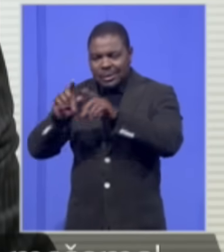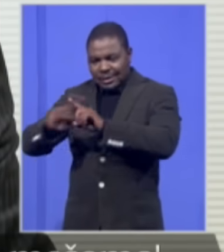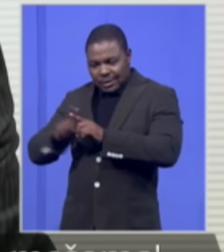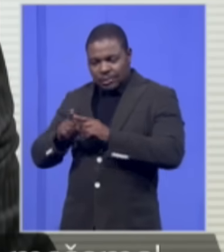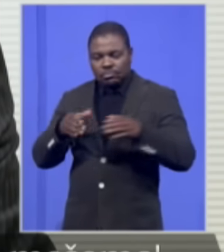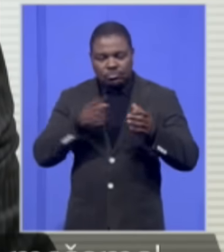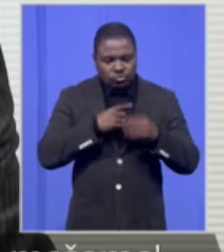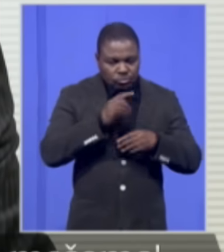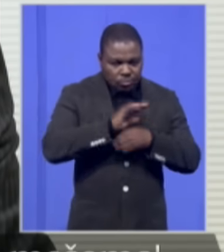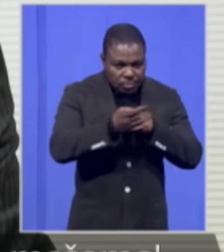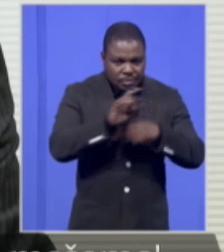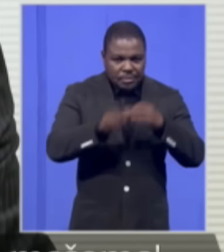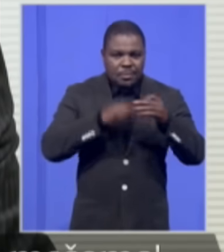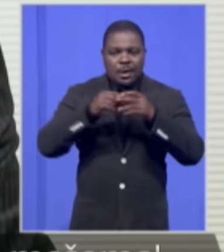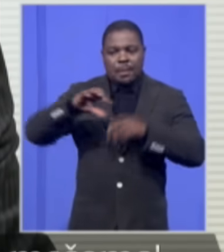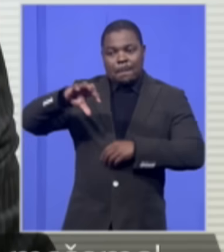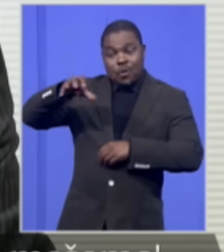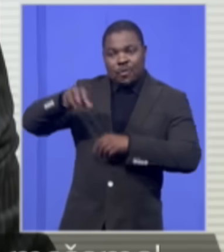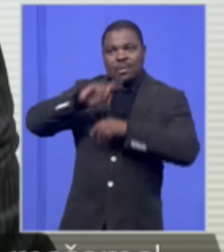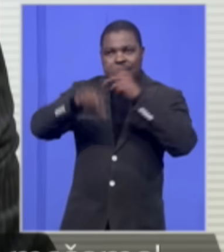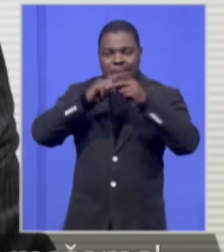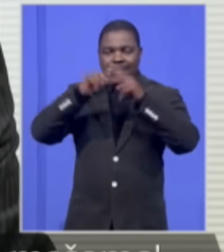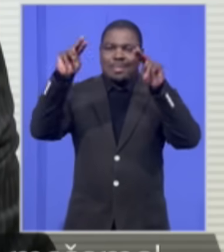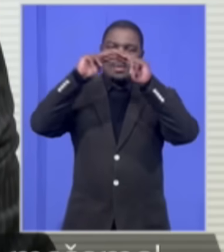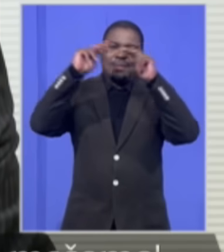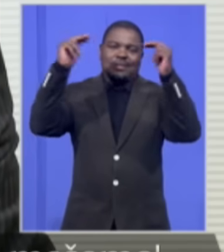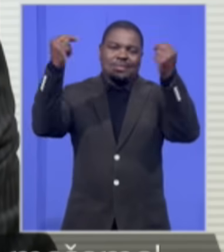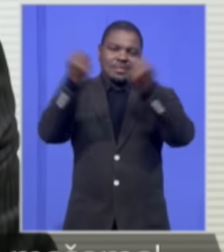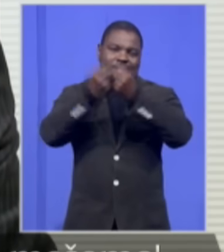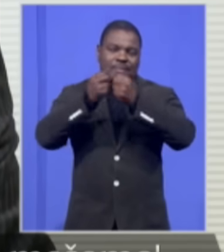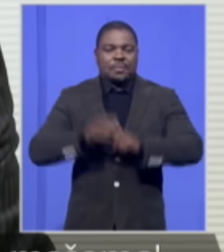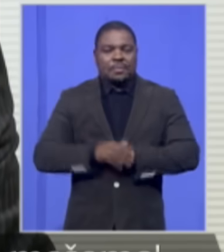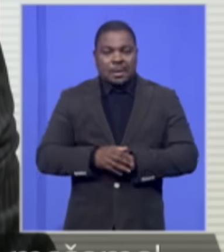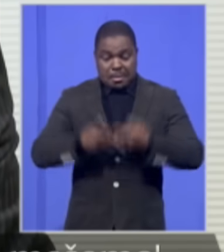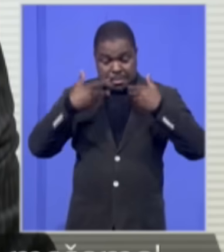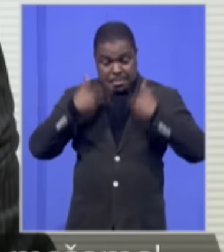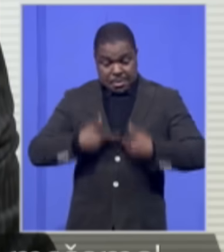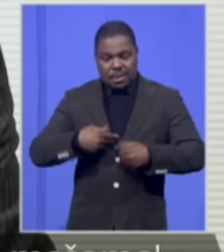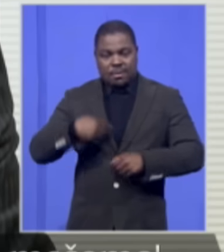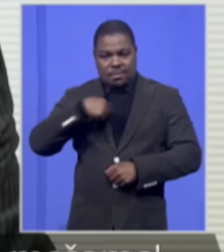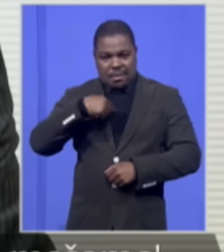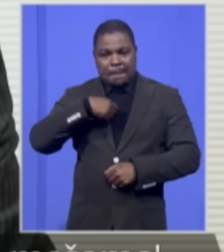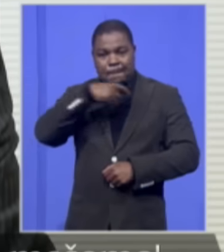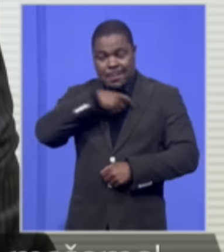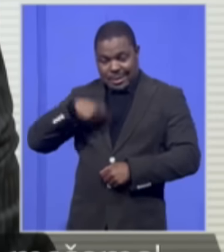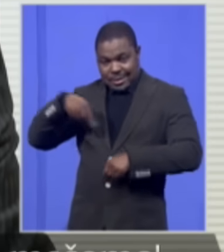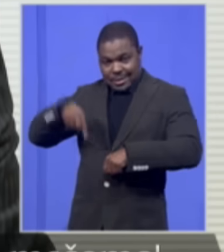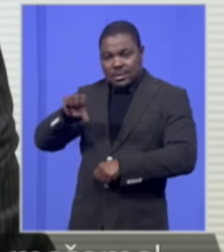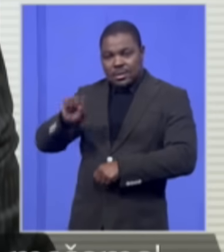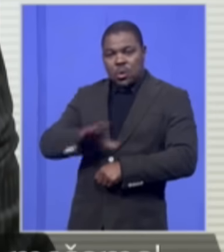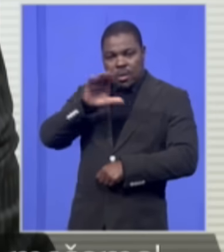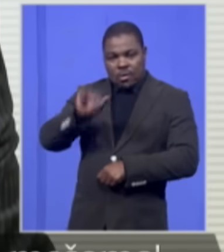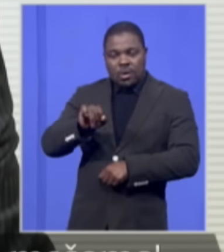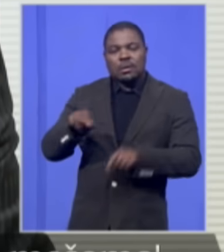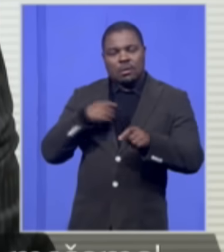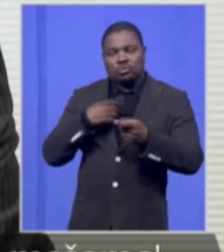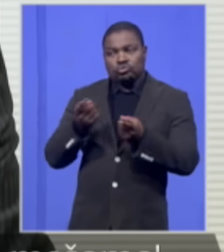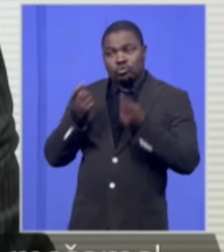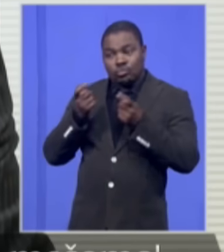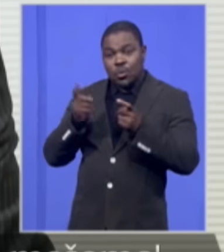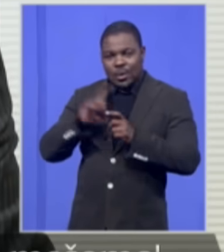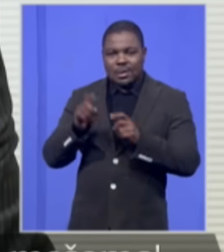provincial and national gatherings. In my capacity as the head of state, I will be calling a